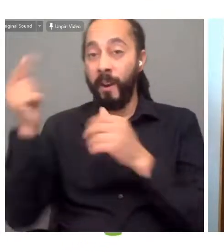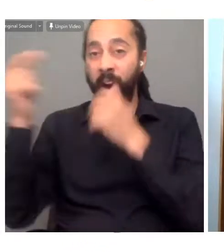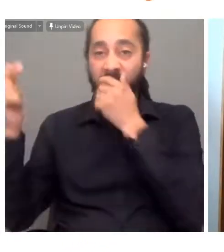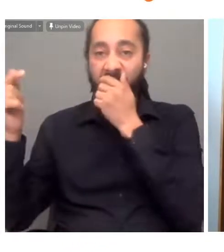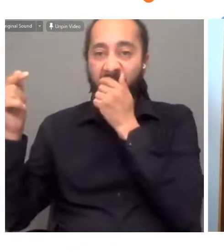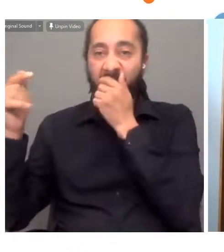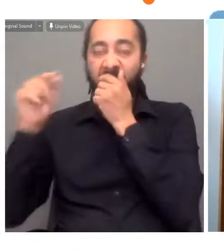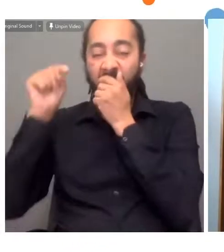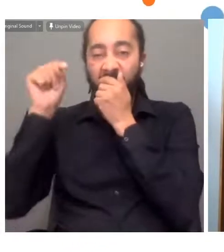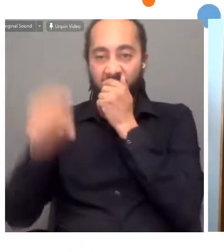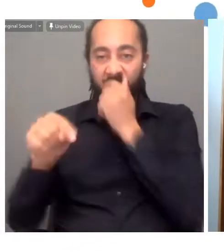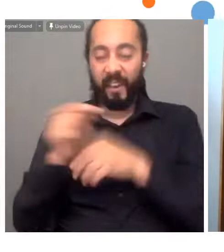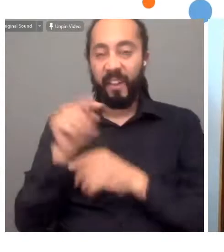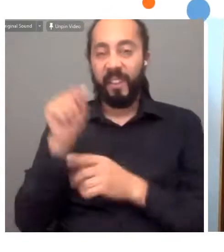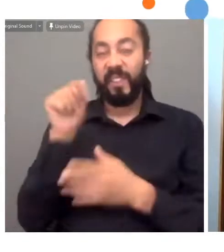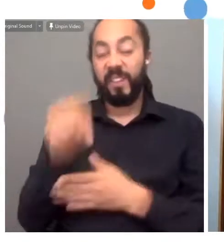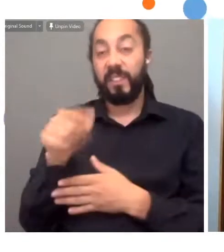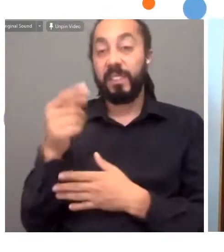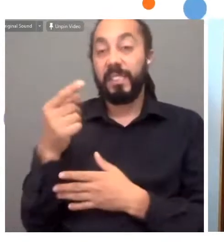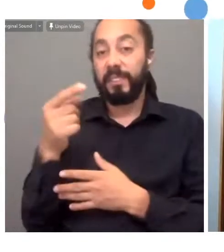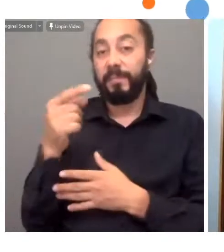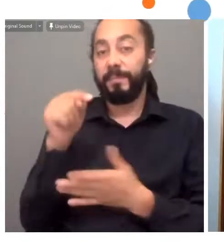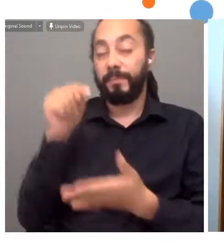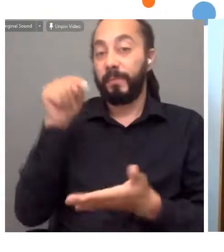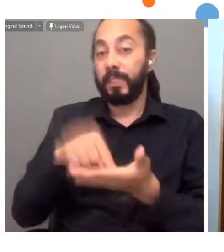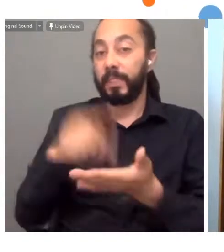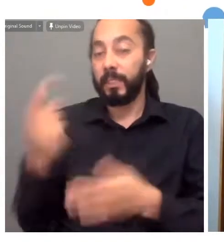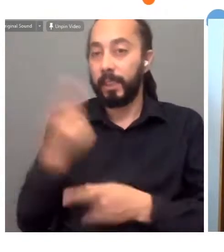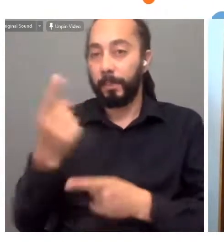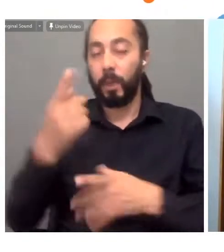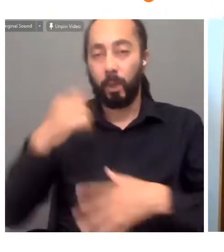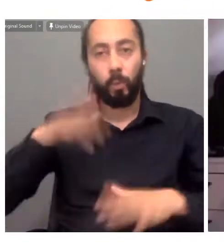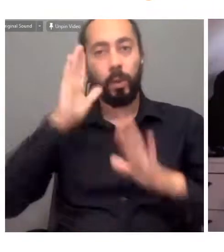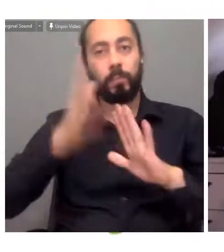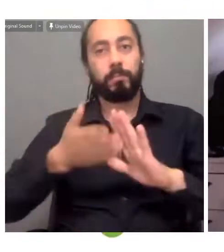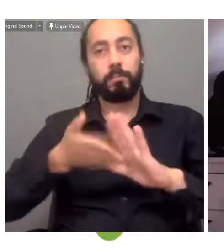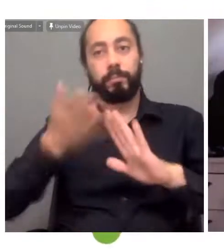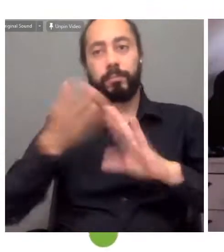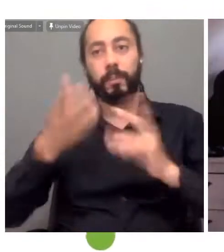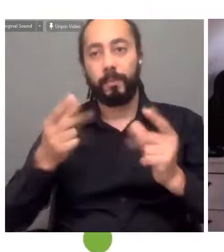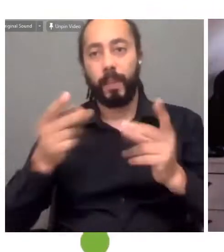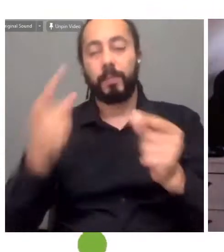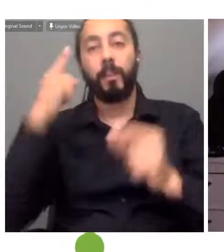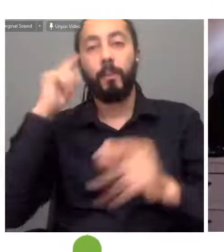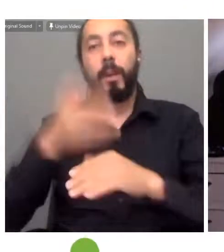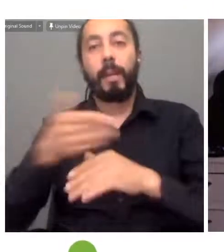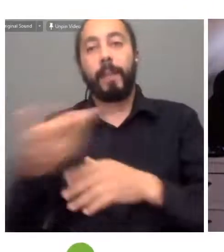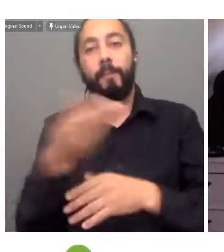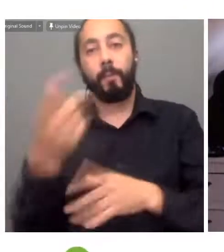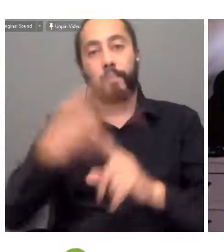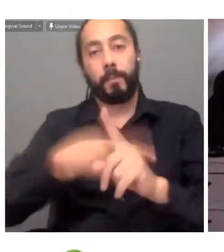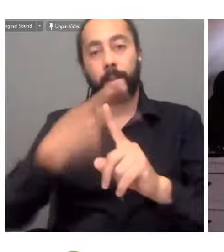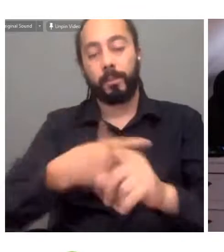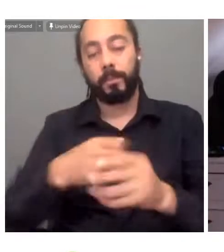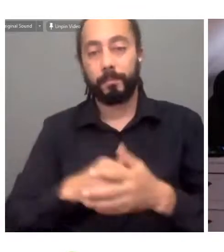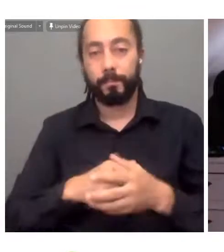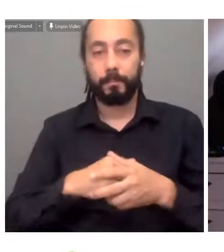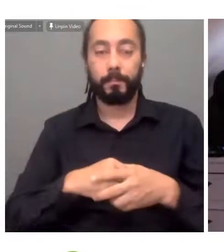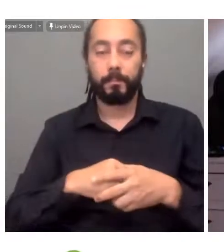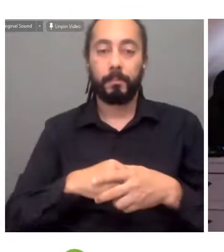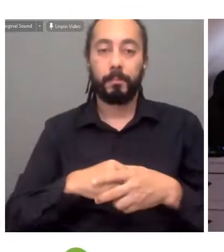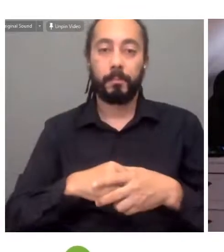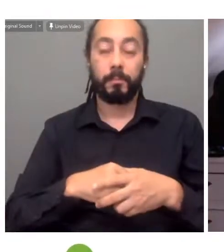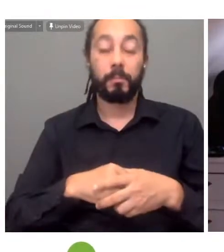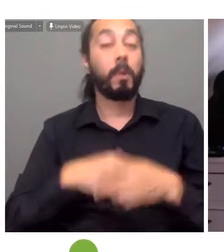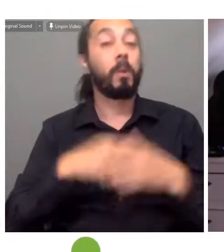be accelerating over the coming months. So will that look at perhaps providing more